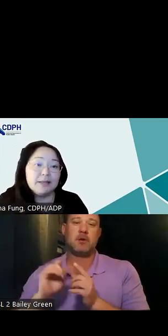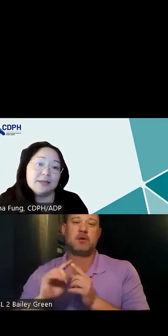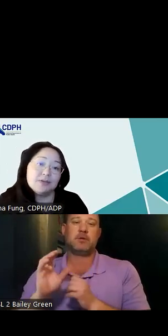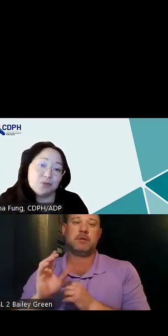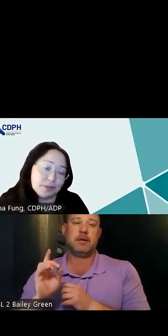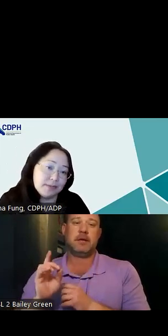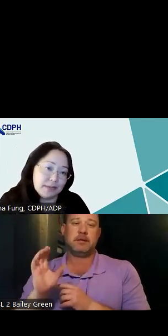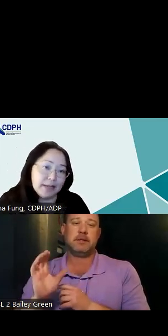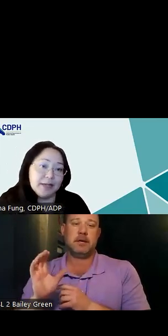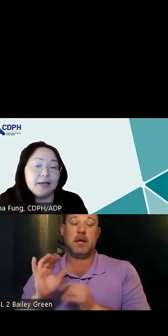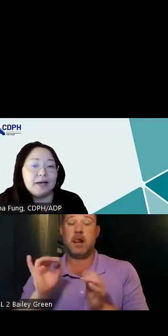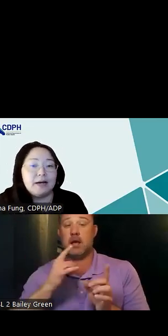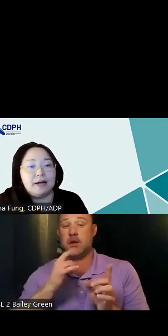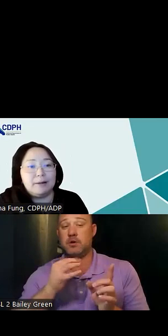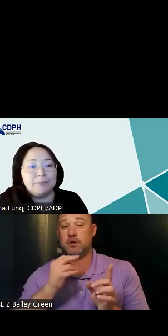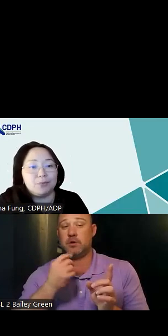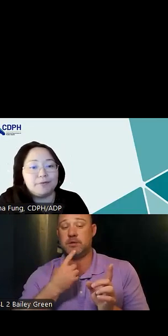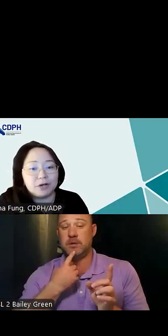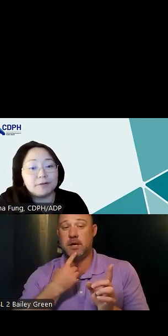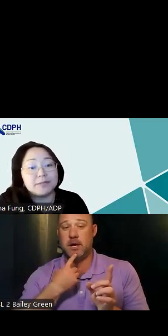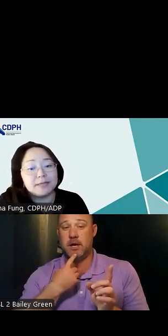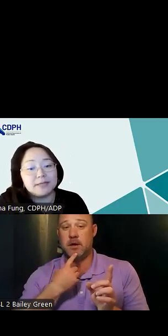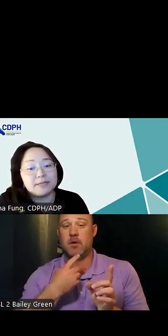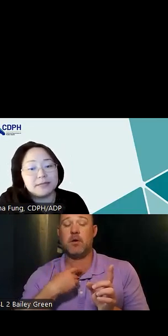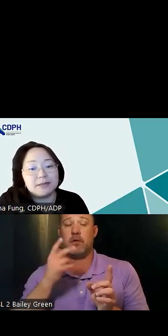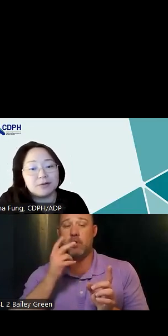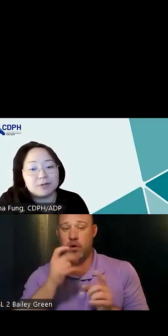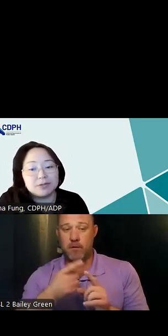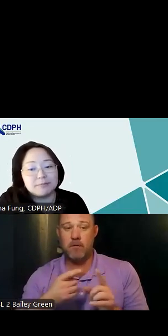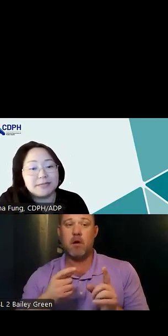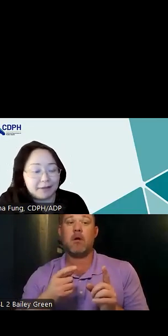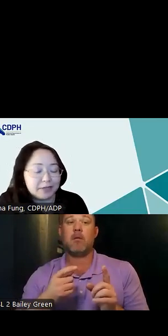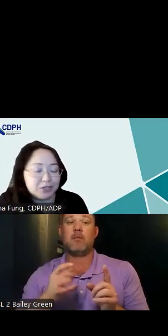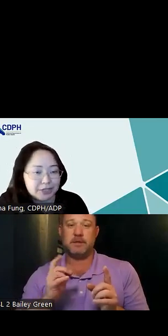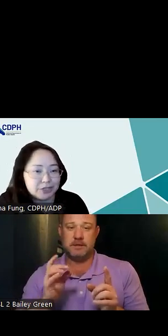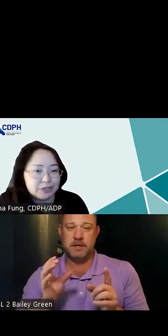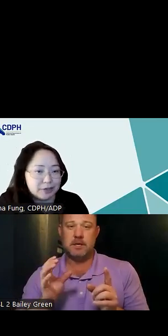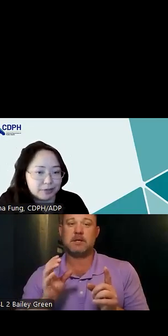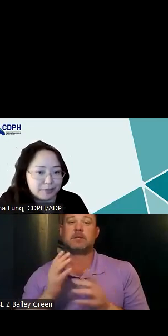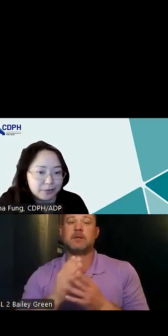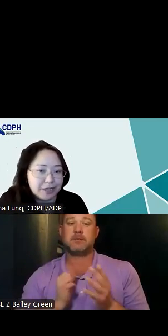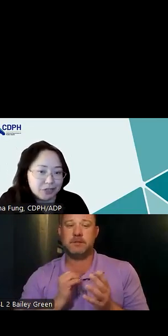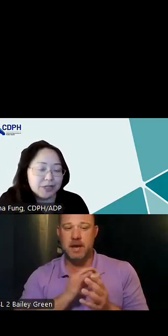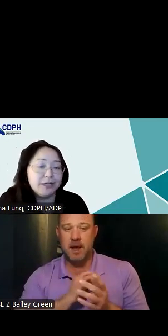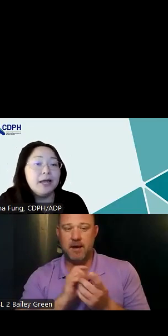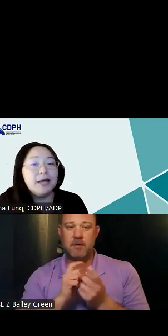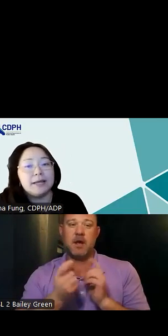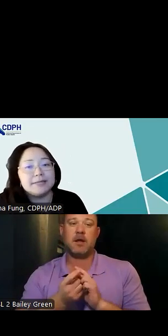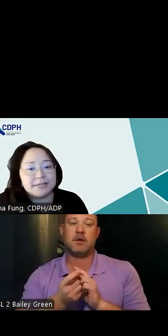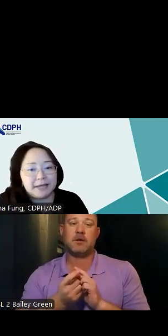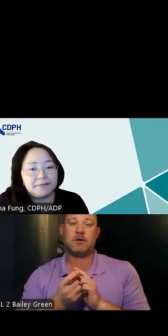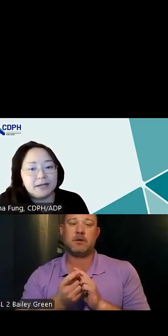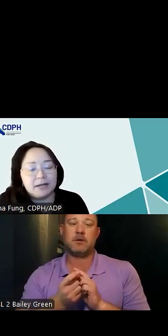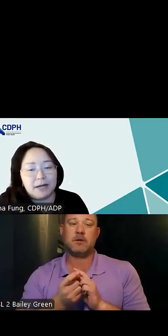CDC. And like Susan said, we've heard from the CDC there were some staffing changes, there were some reduction